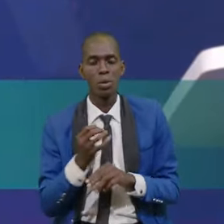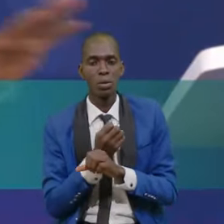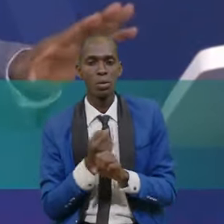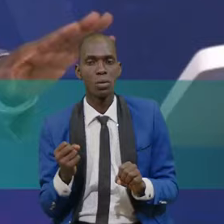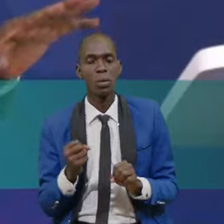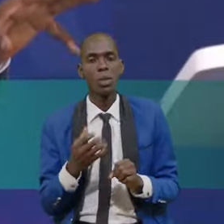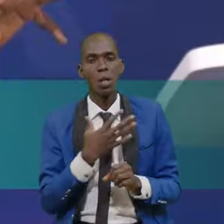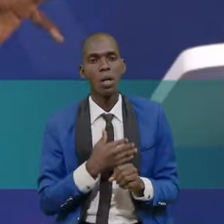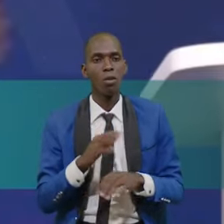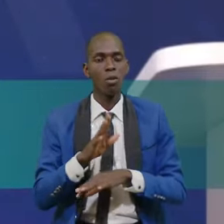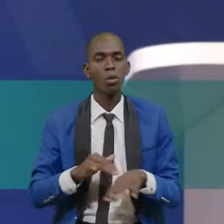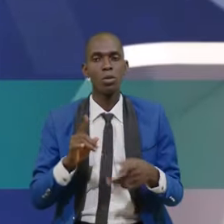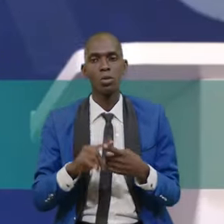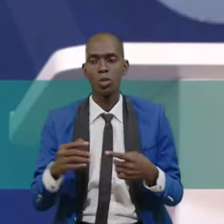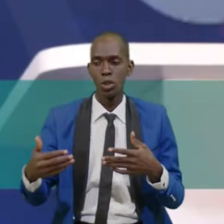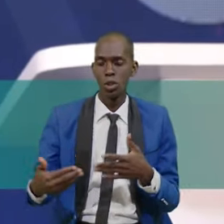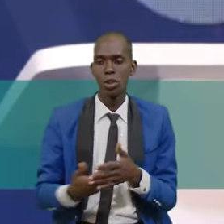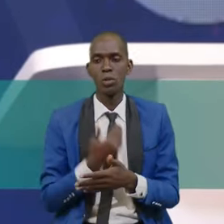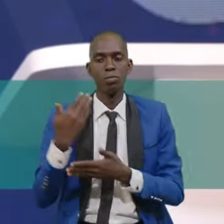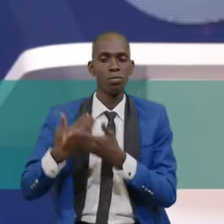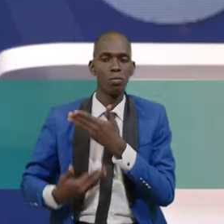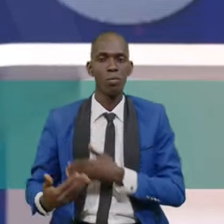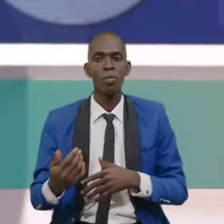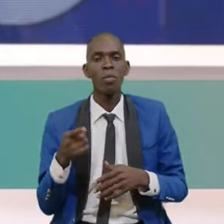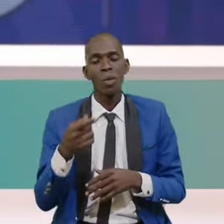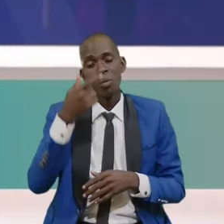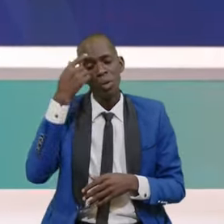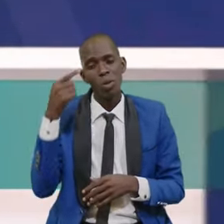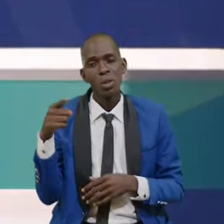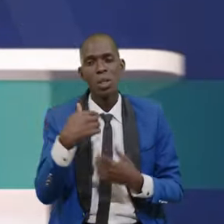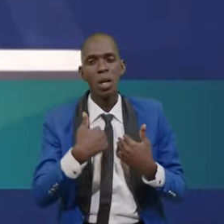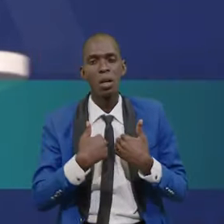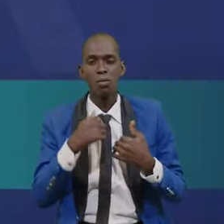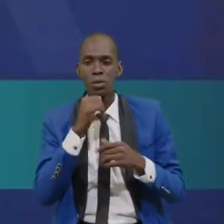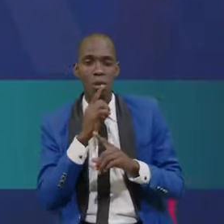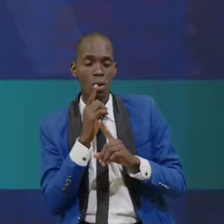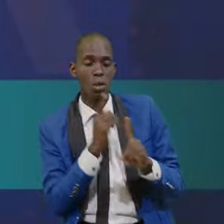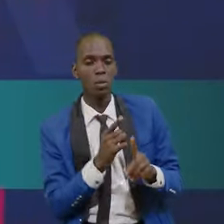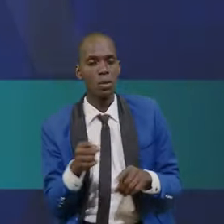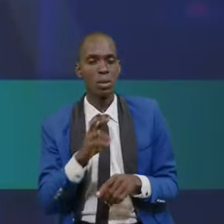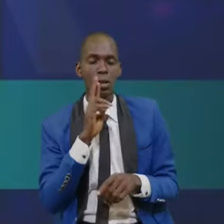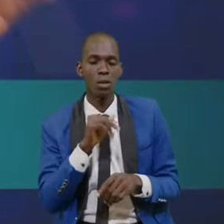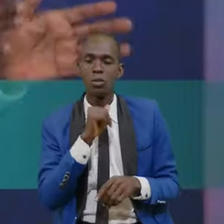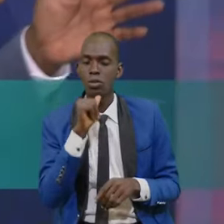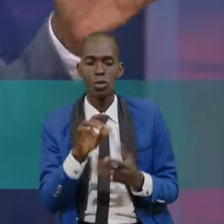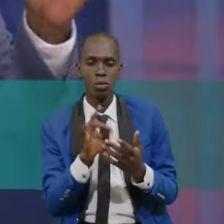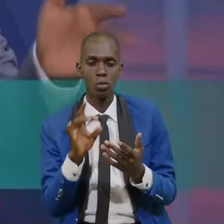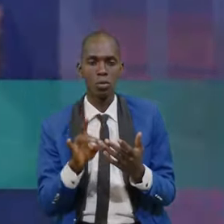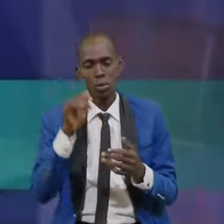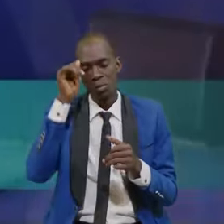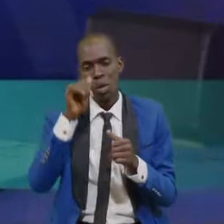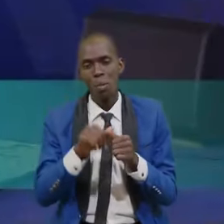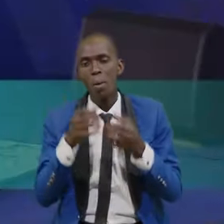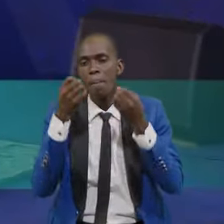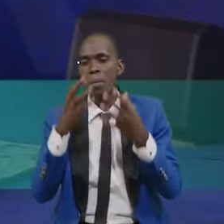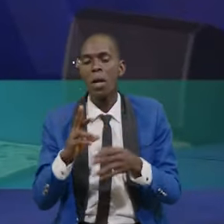regeneration. Because they have not responded, they are not chosen. It says many are called, but few are